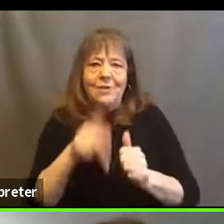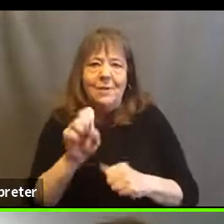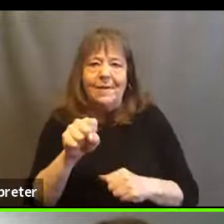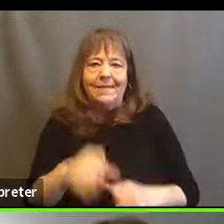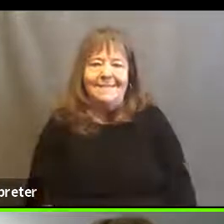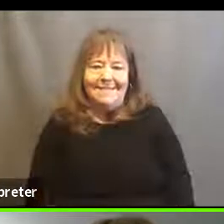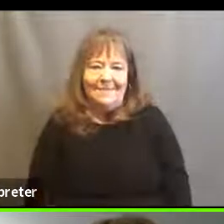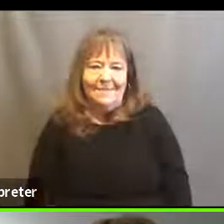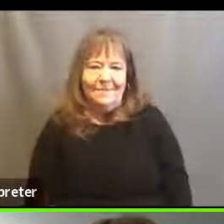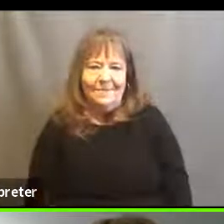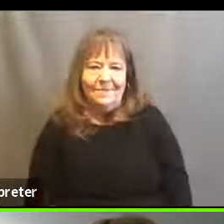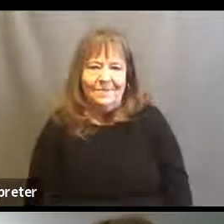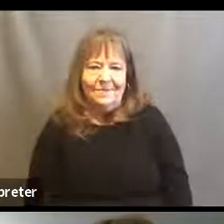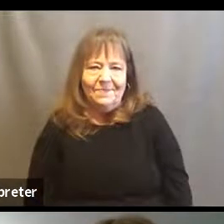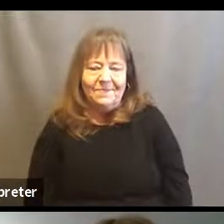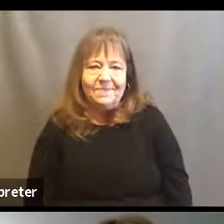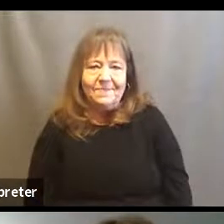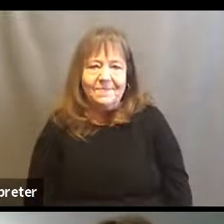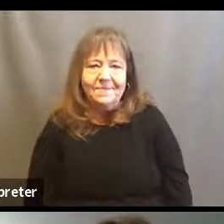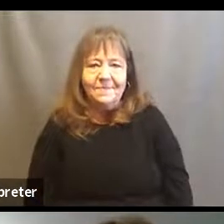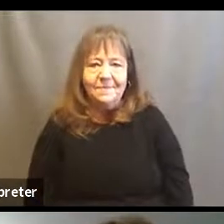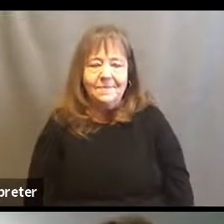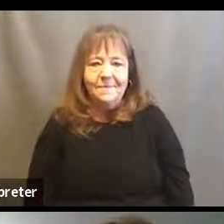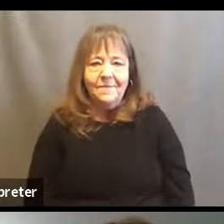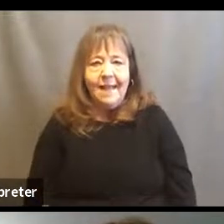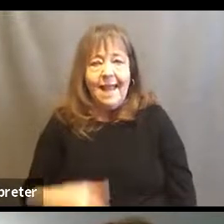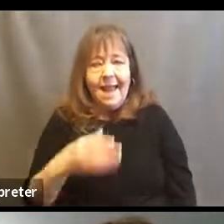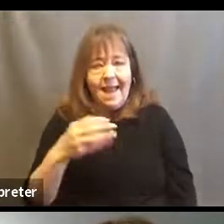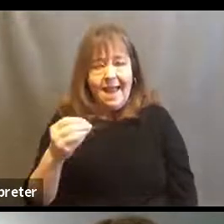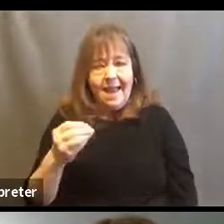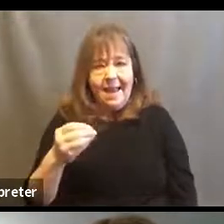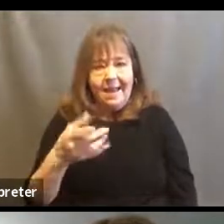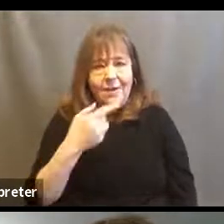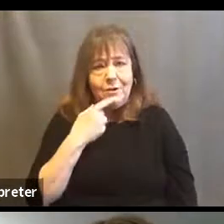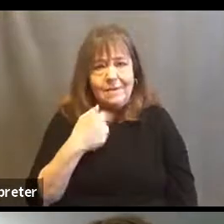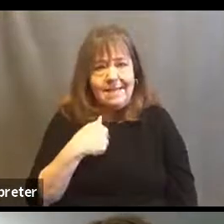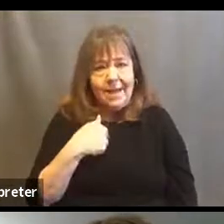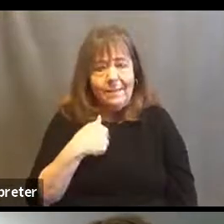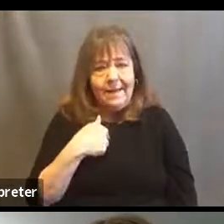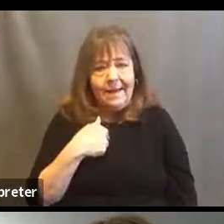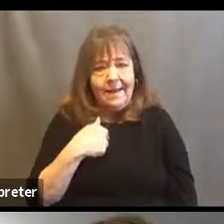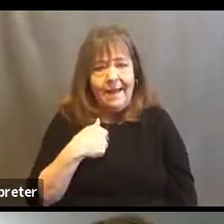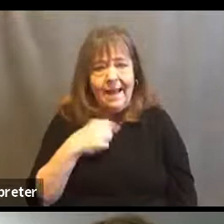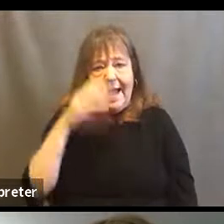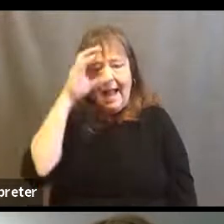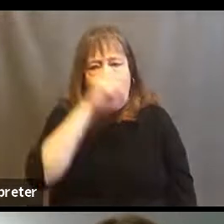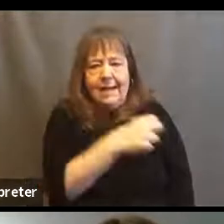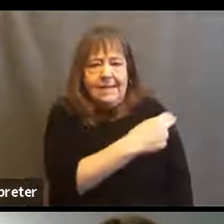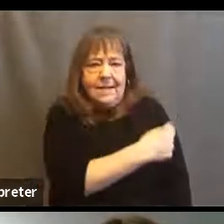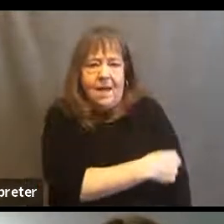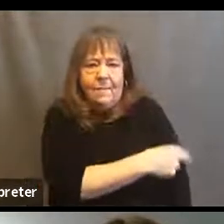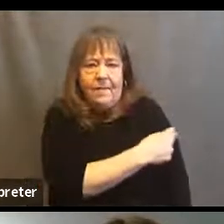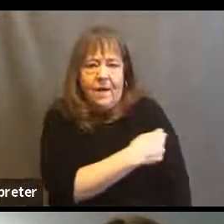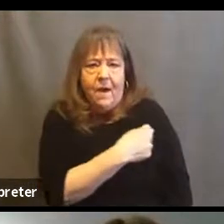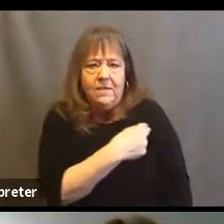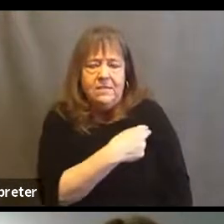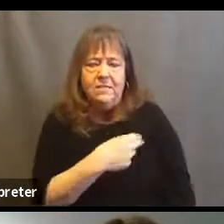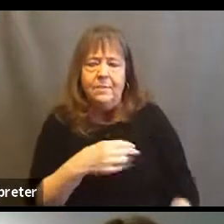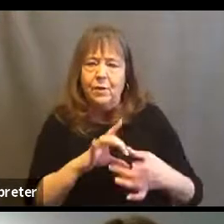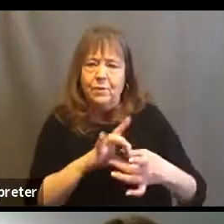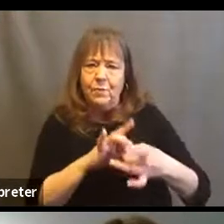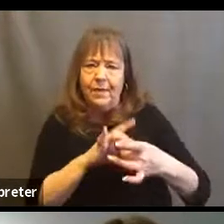Yes. And can you tell me, I guess the hospitals wise,